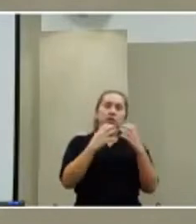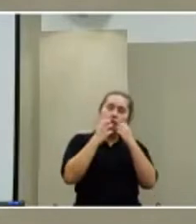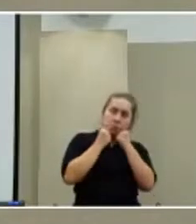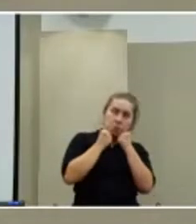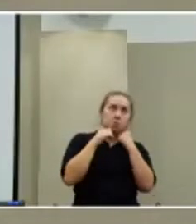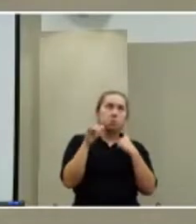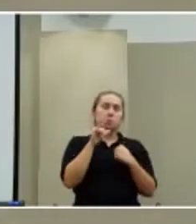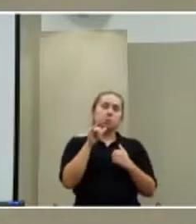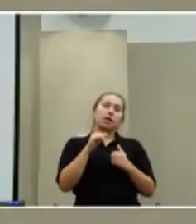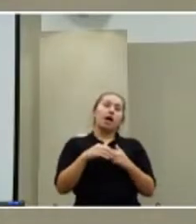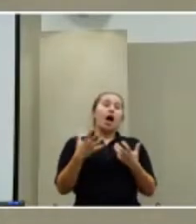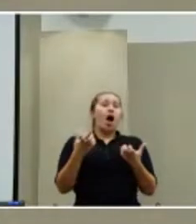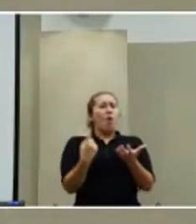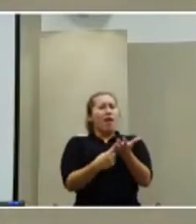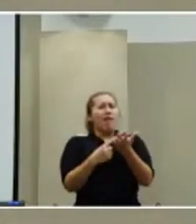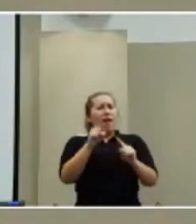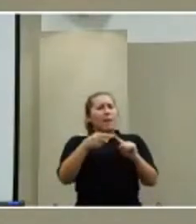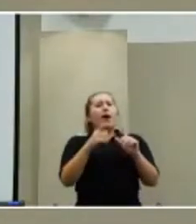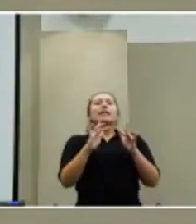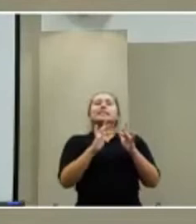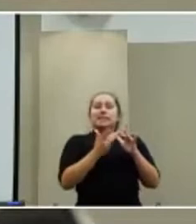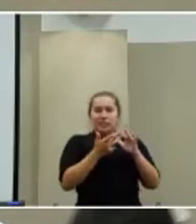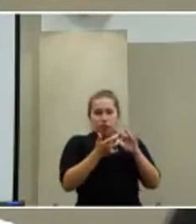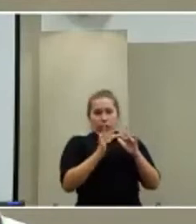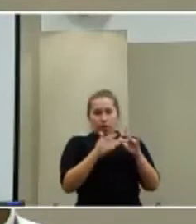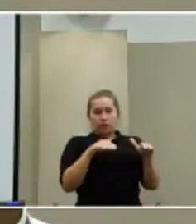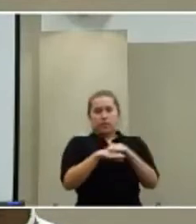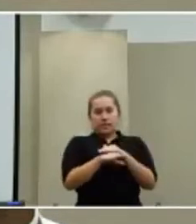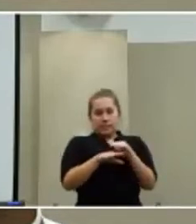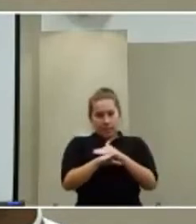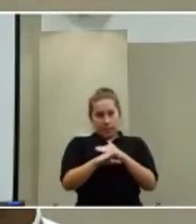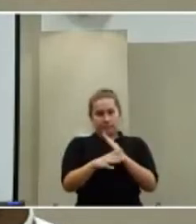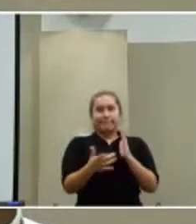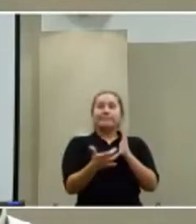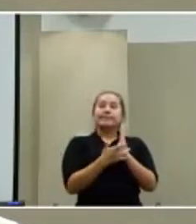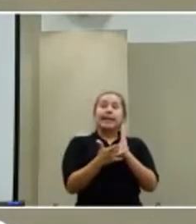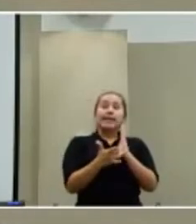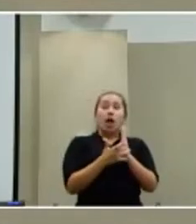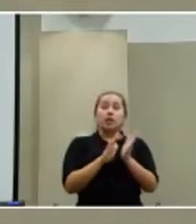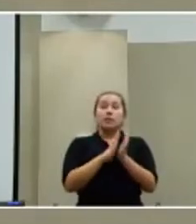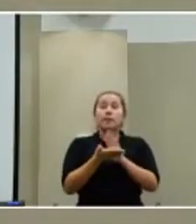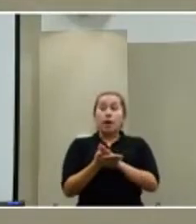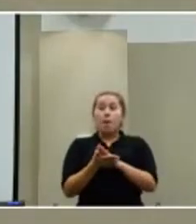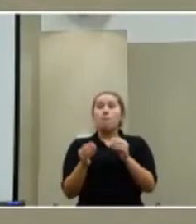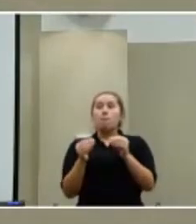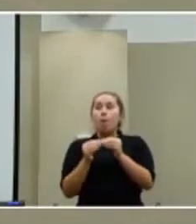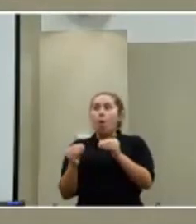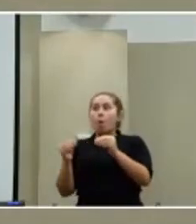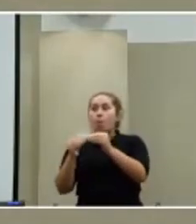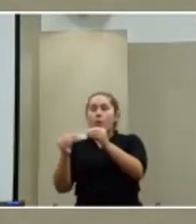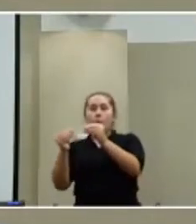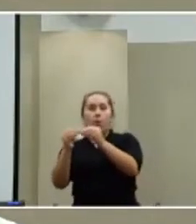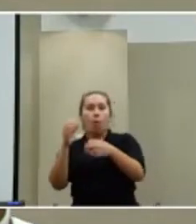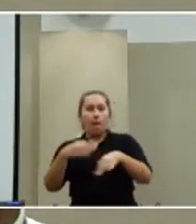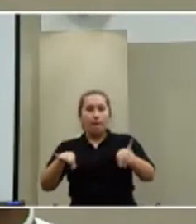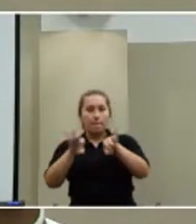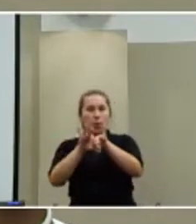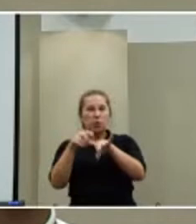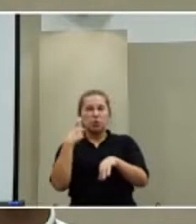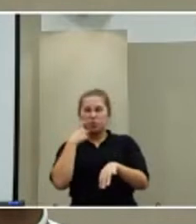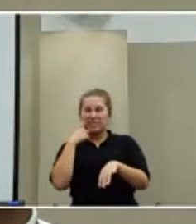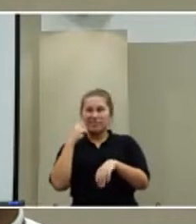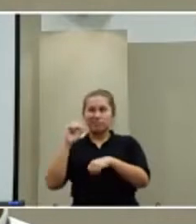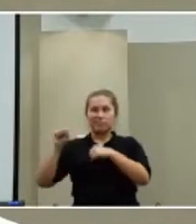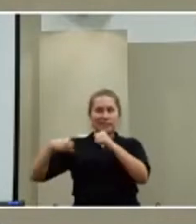I want to talk about digital accessibility. Technology has become more and more important over the last couple of